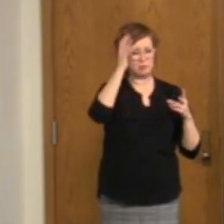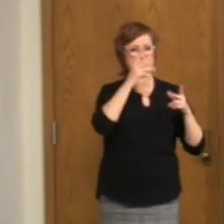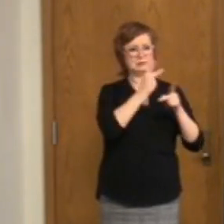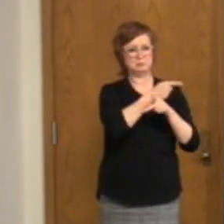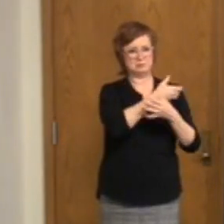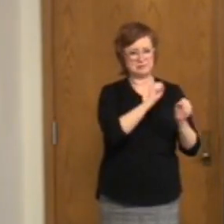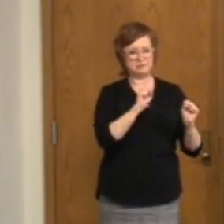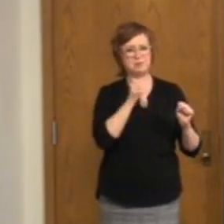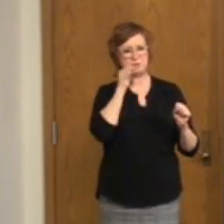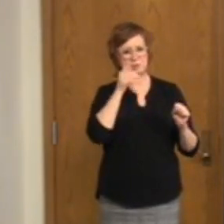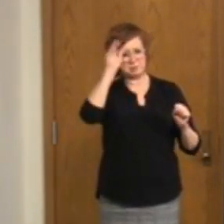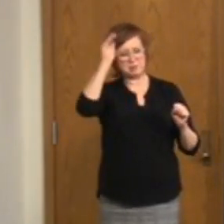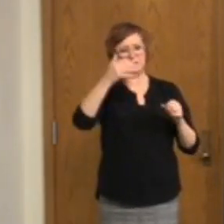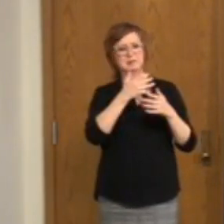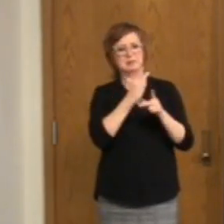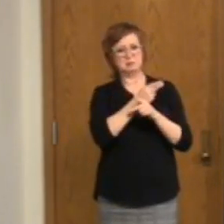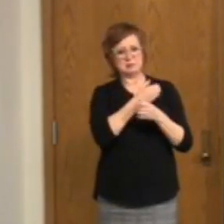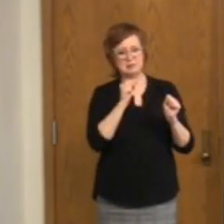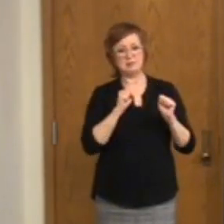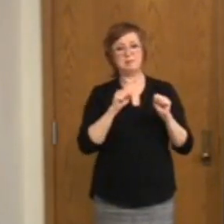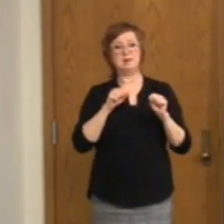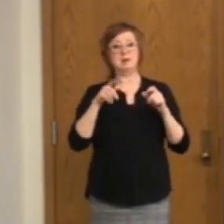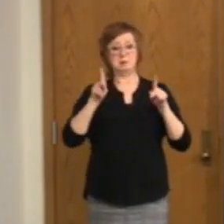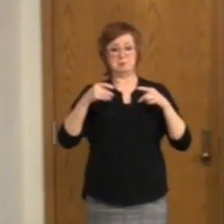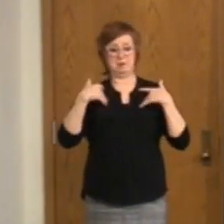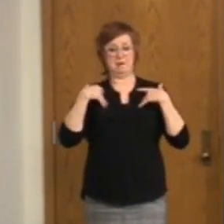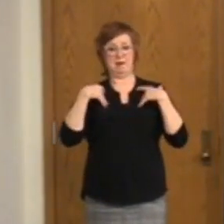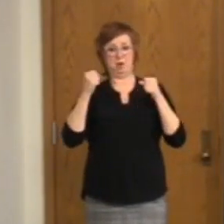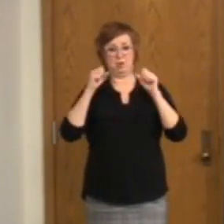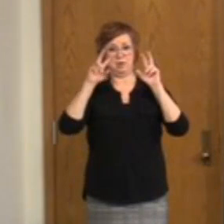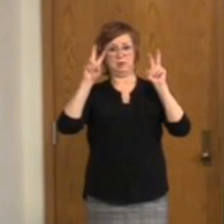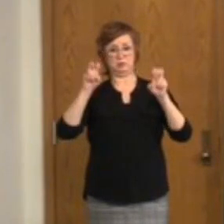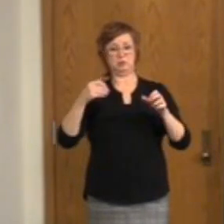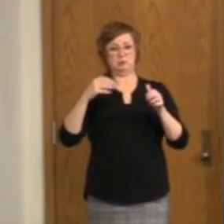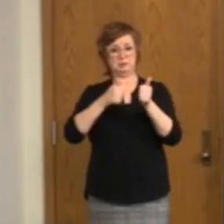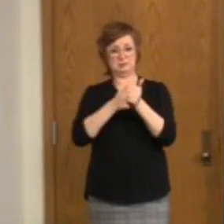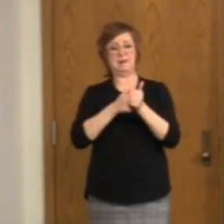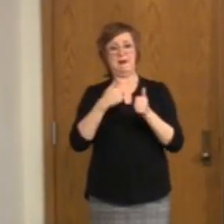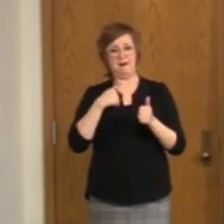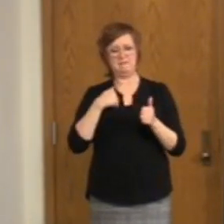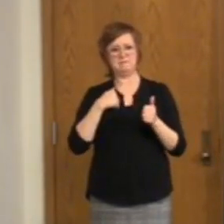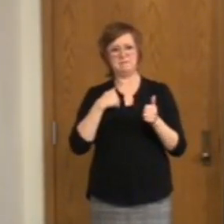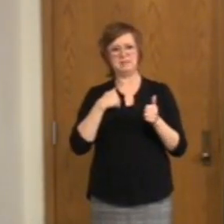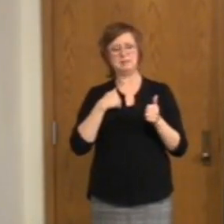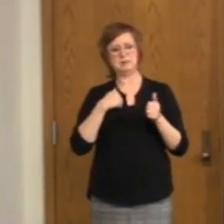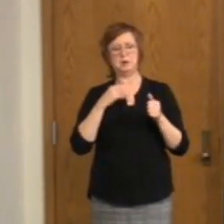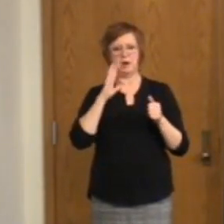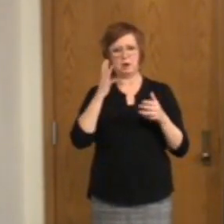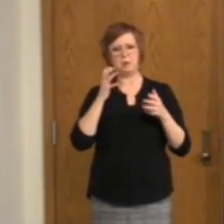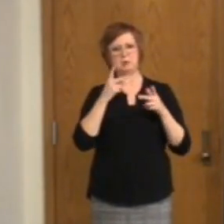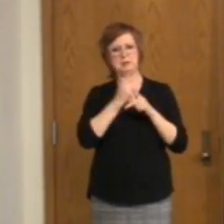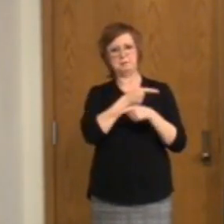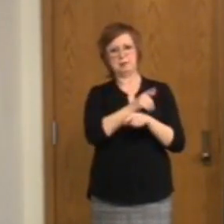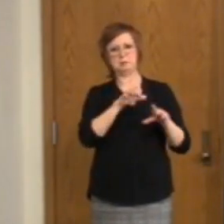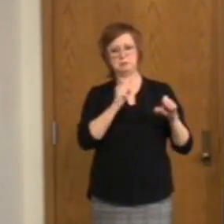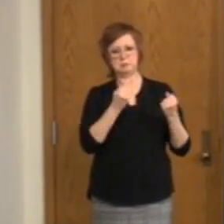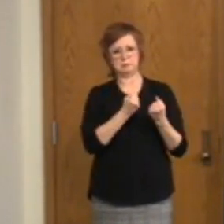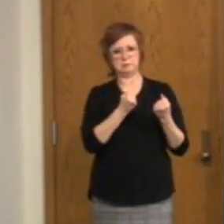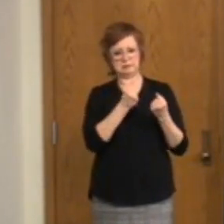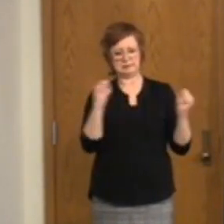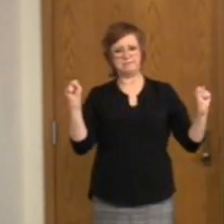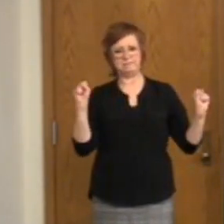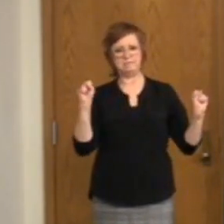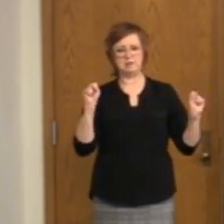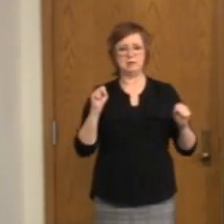be immunocompromised in our community, safe. So when it is your turn, and when you are offered a vaccine, there